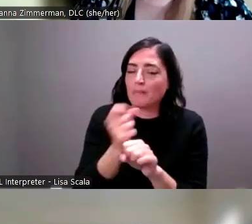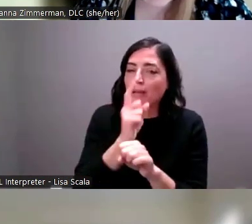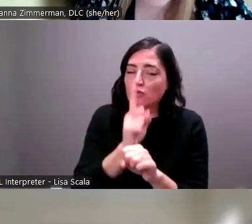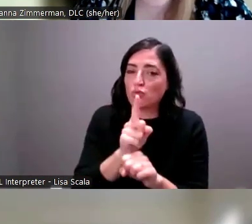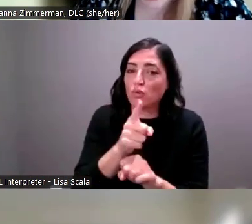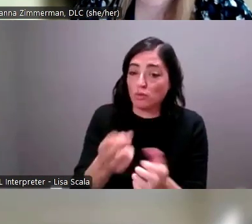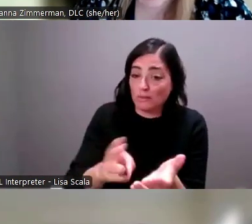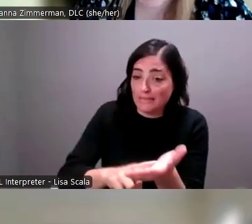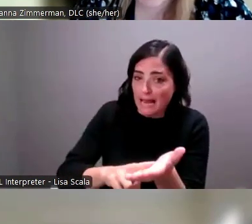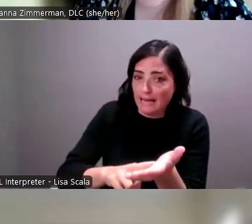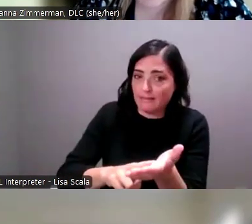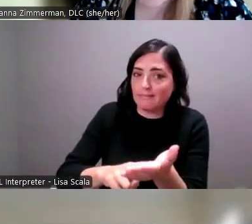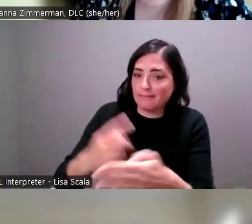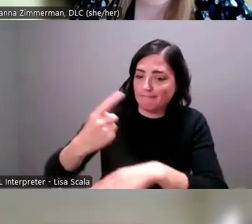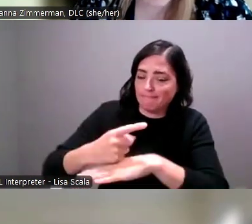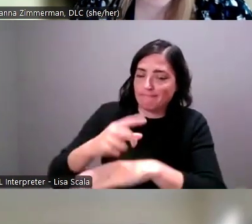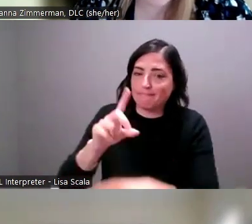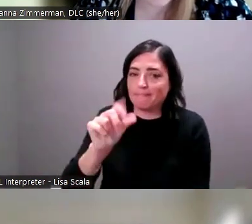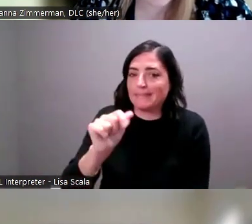signing and dating your application.